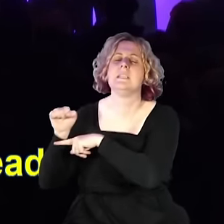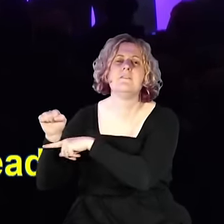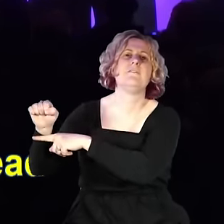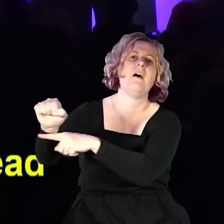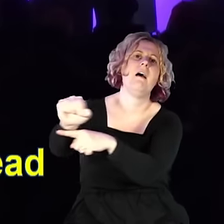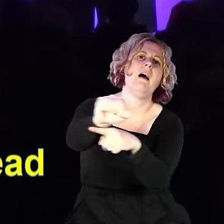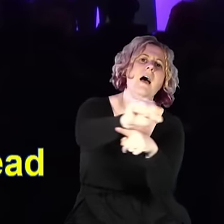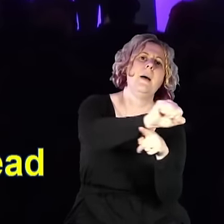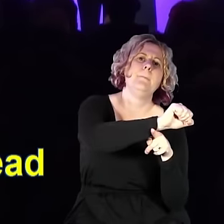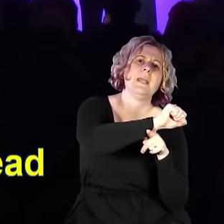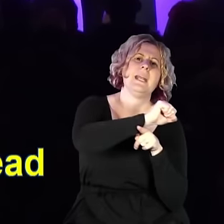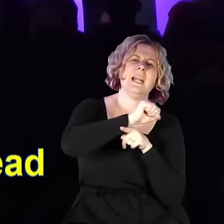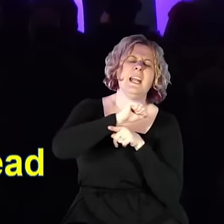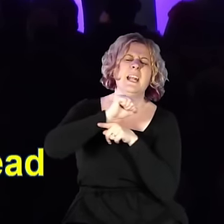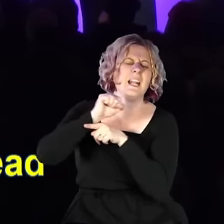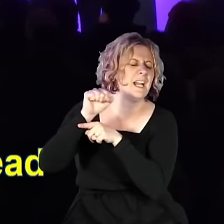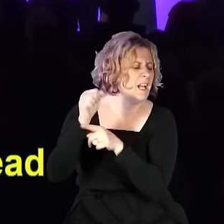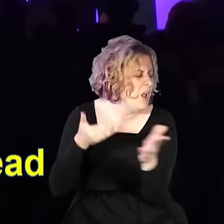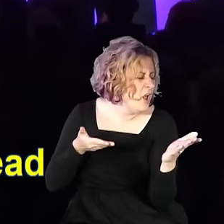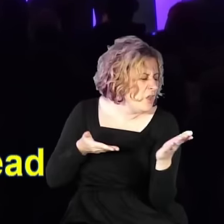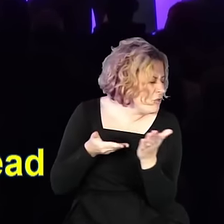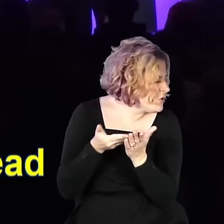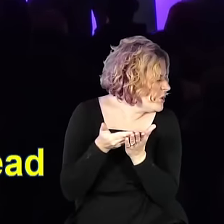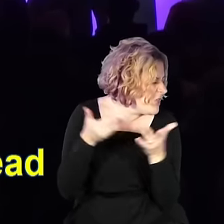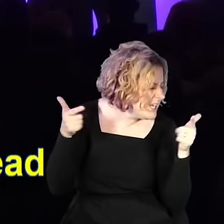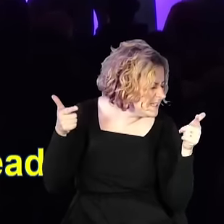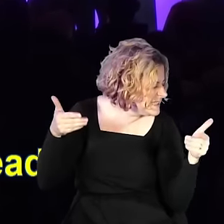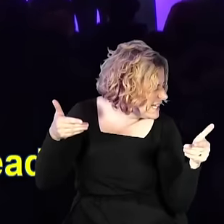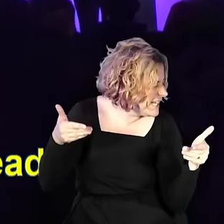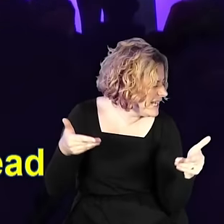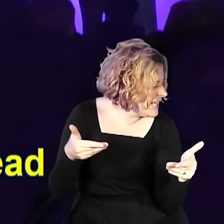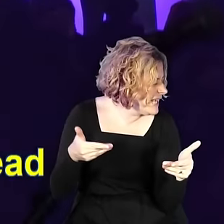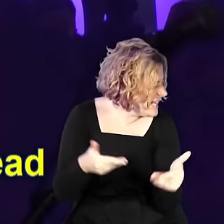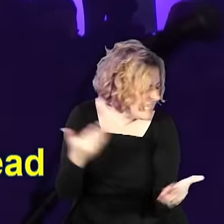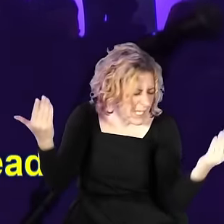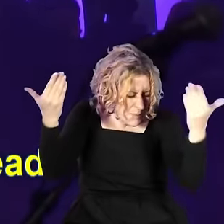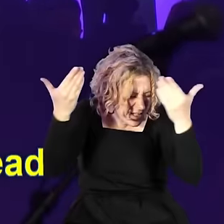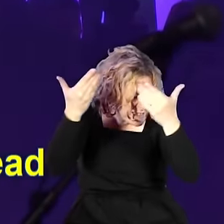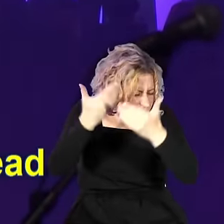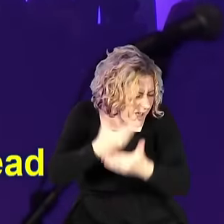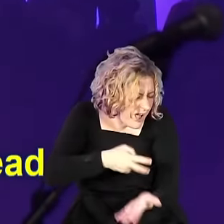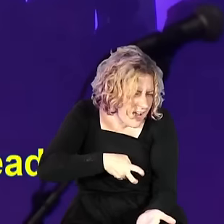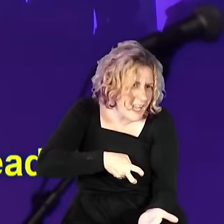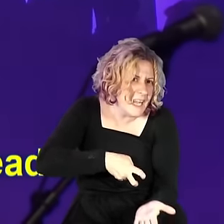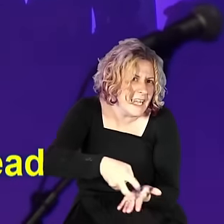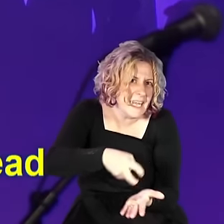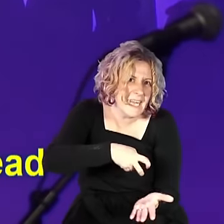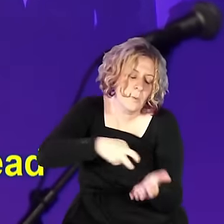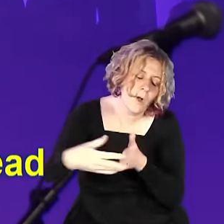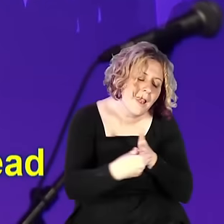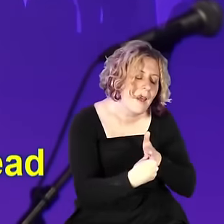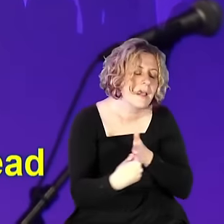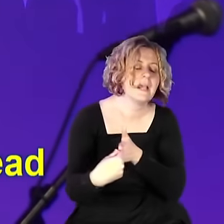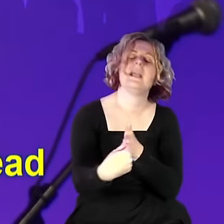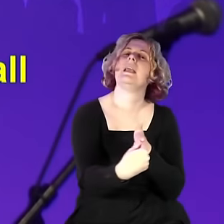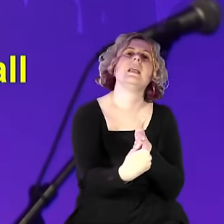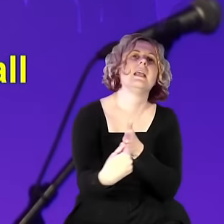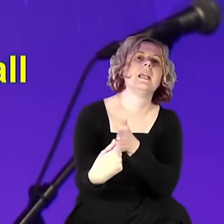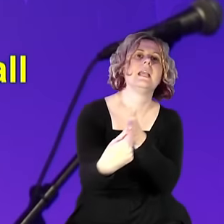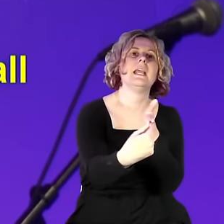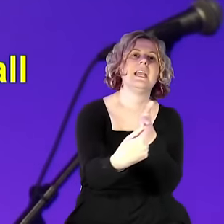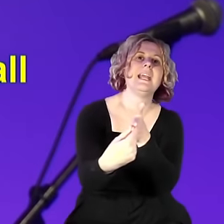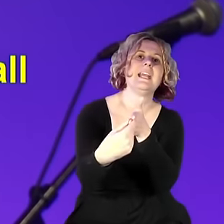will defend me through the deepest valley.